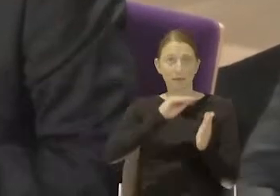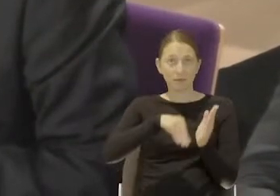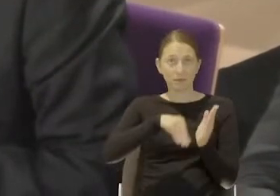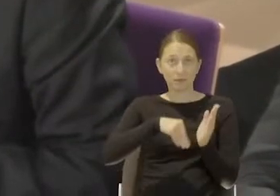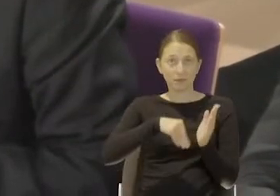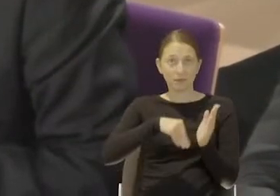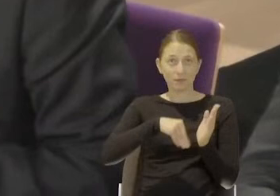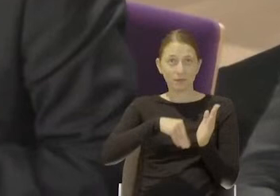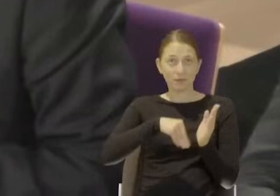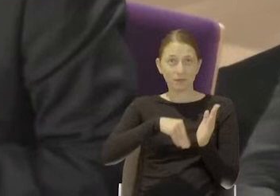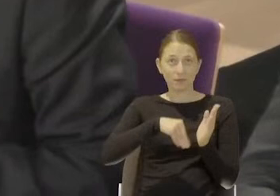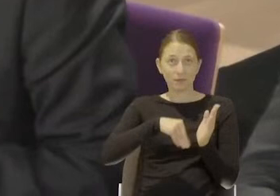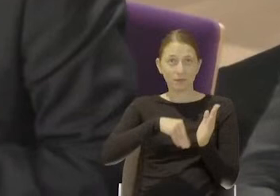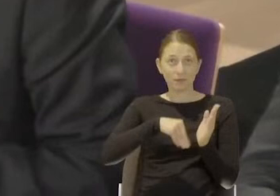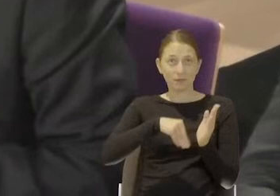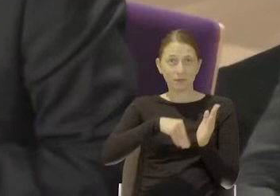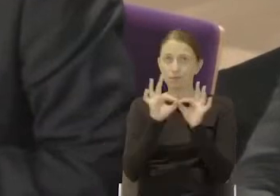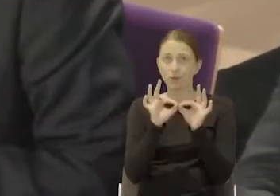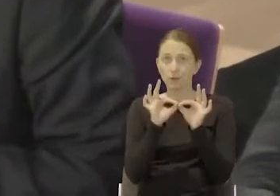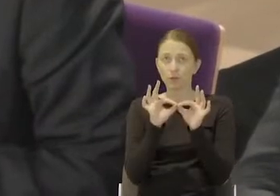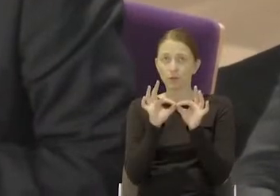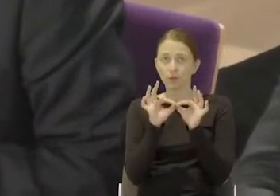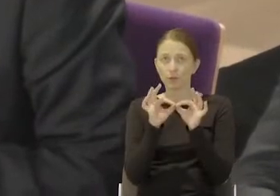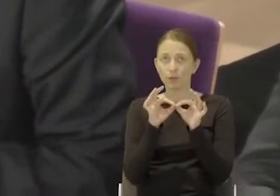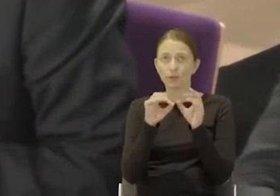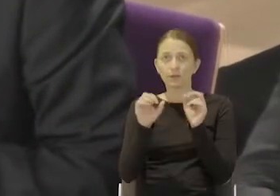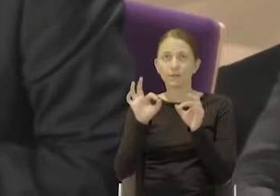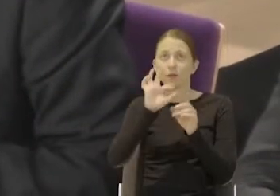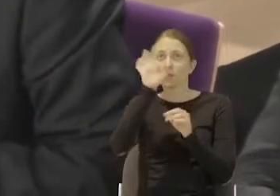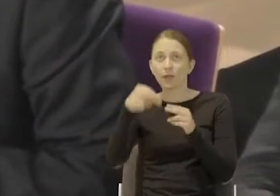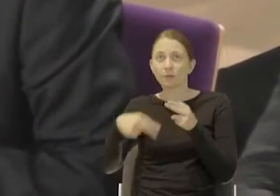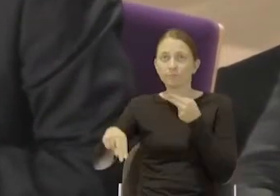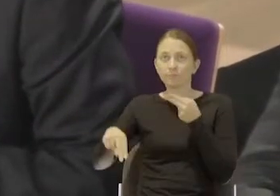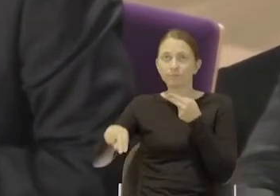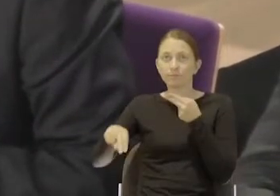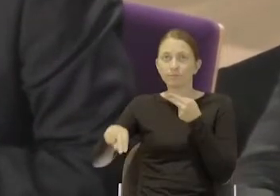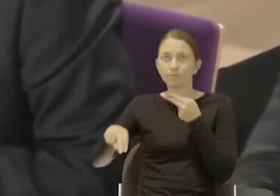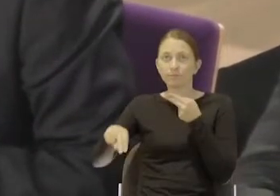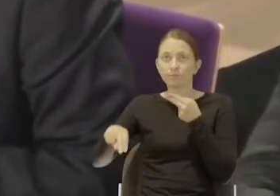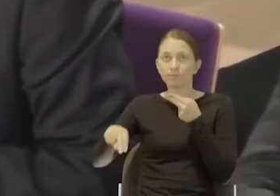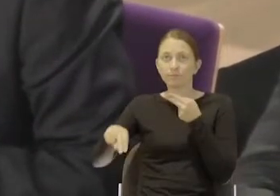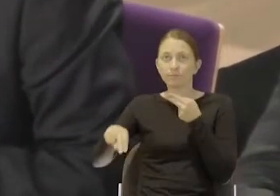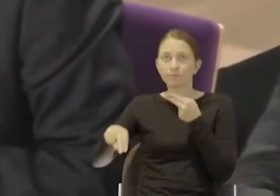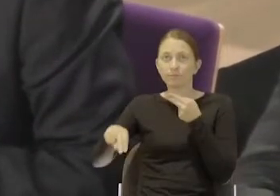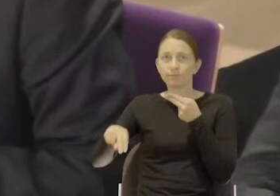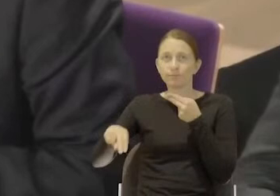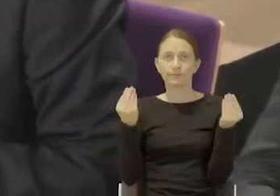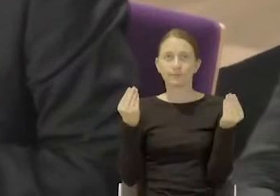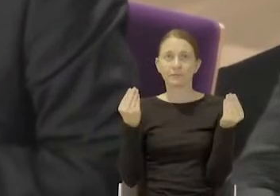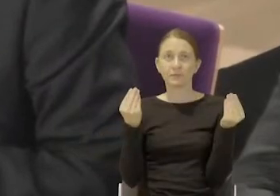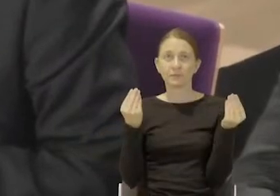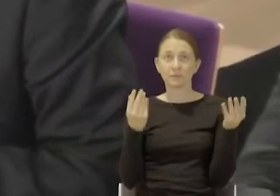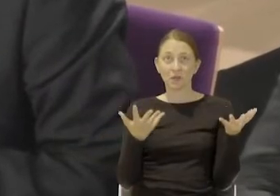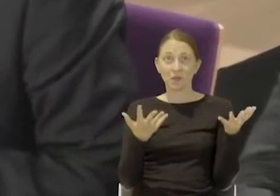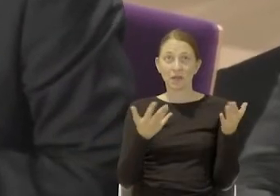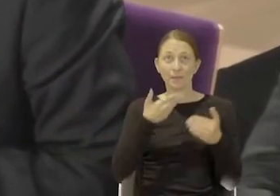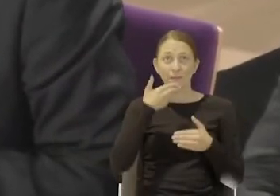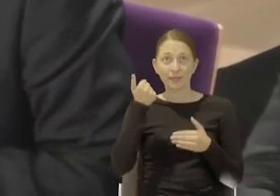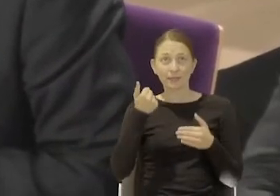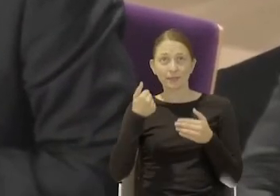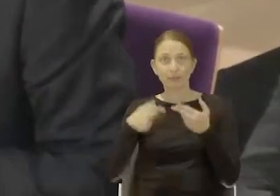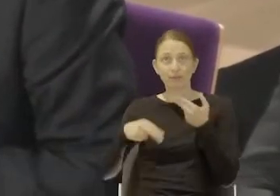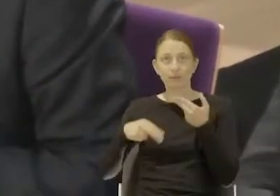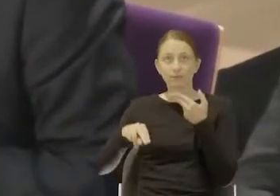has implemented a number of strategic programs to face the challenges related